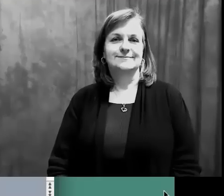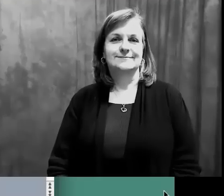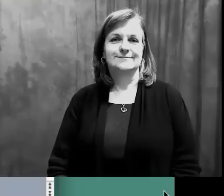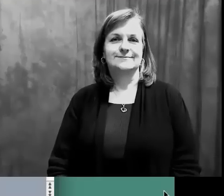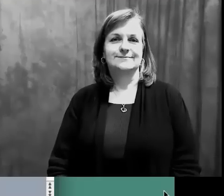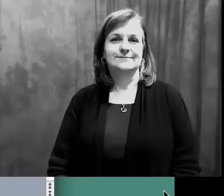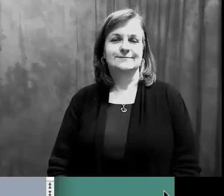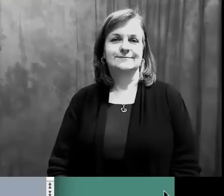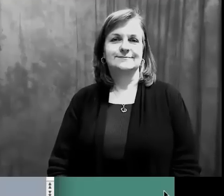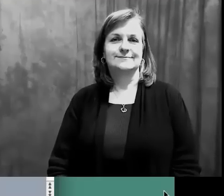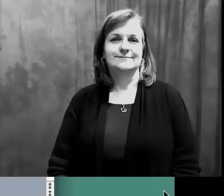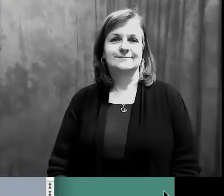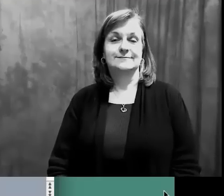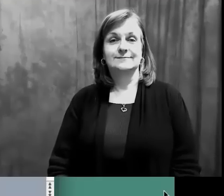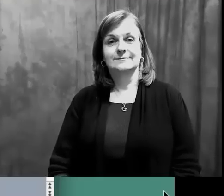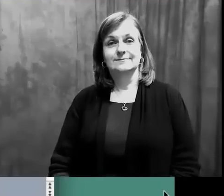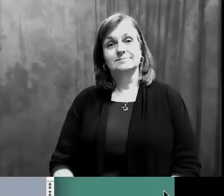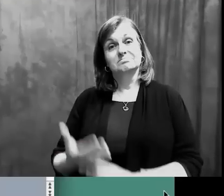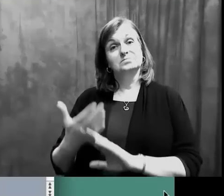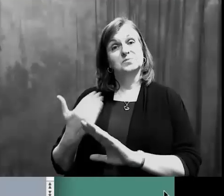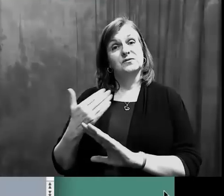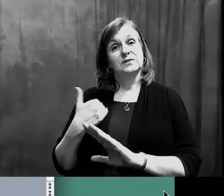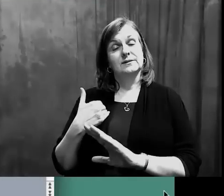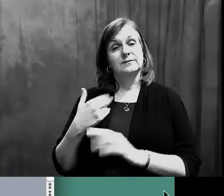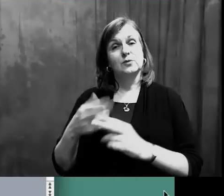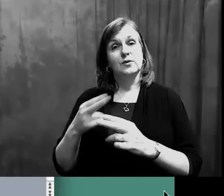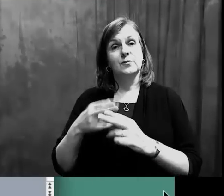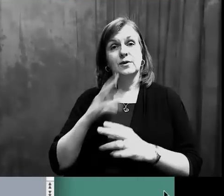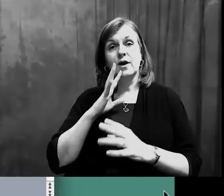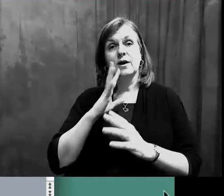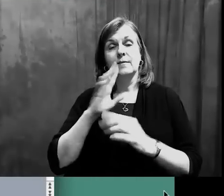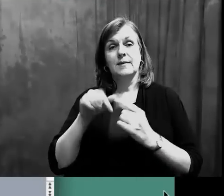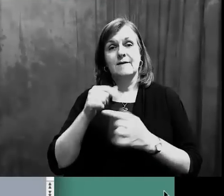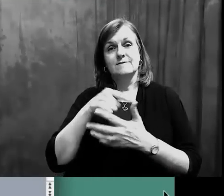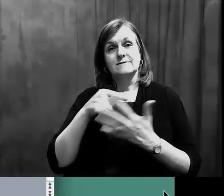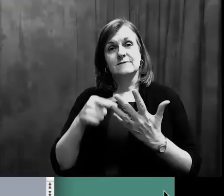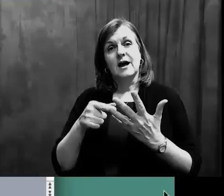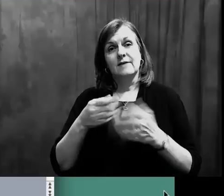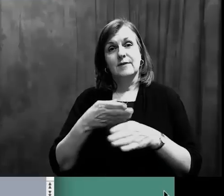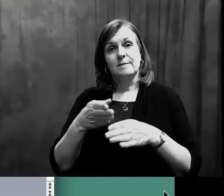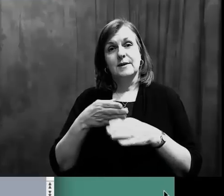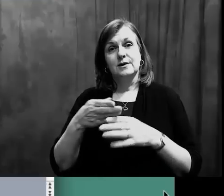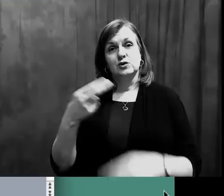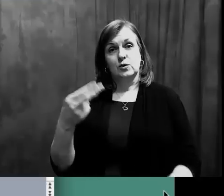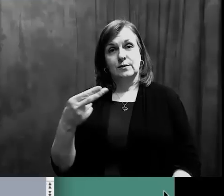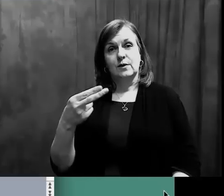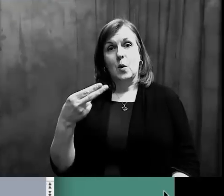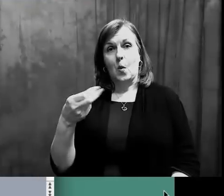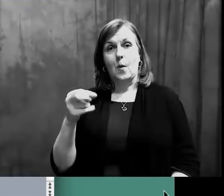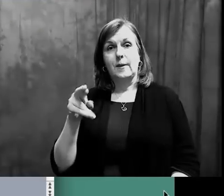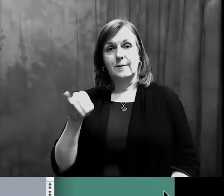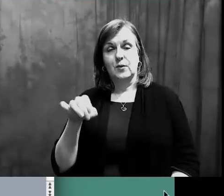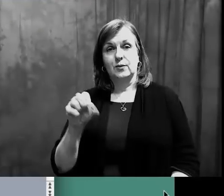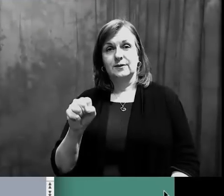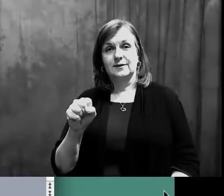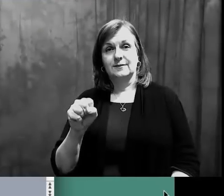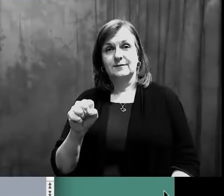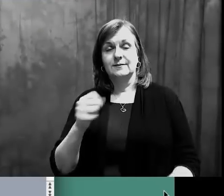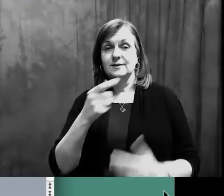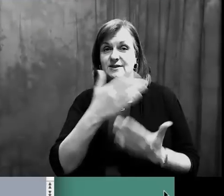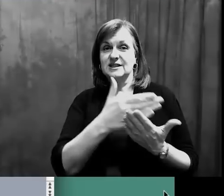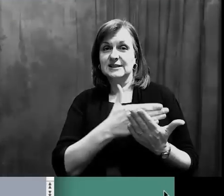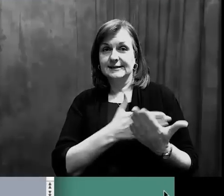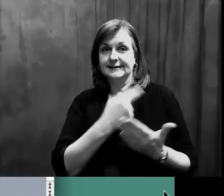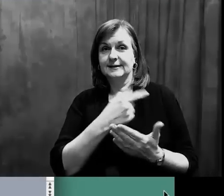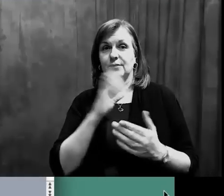We've discussed very briefly five major different types of hormones. They're given to you here on this figure in case you need to